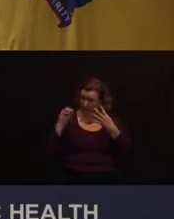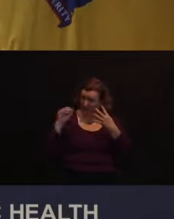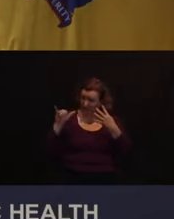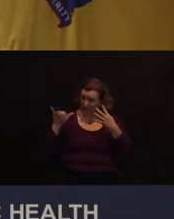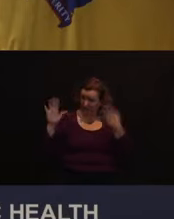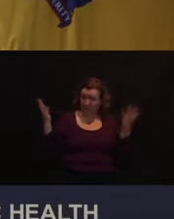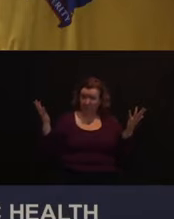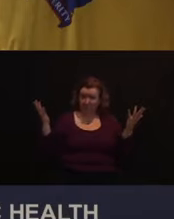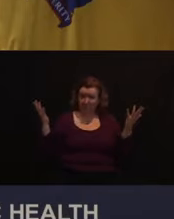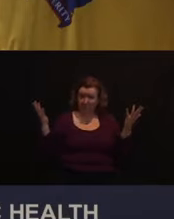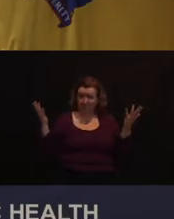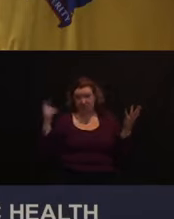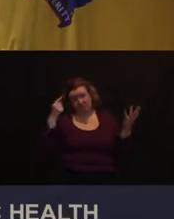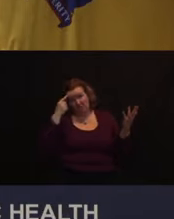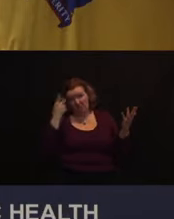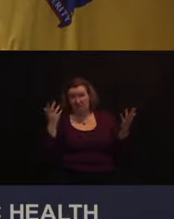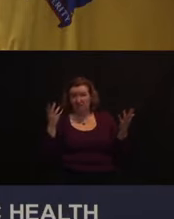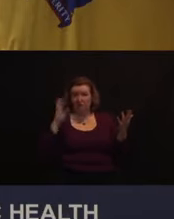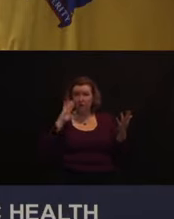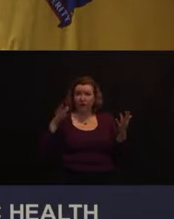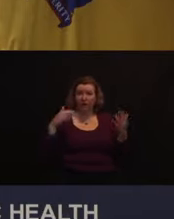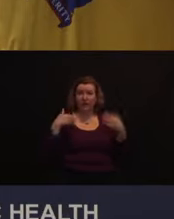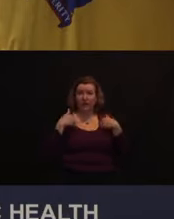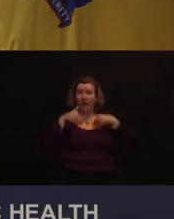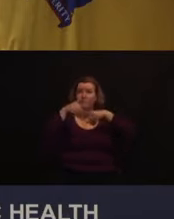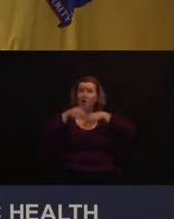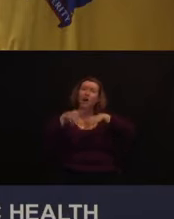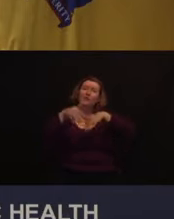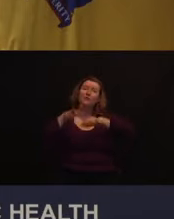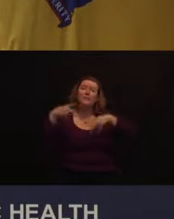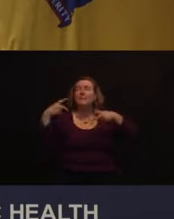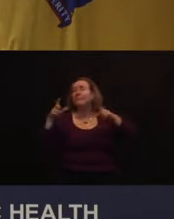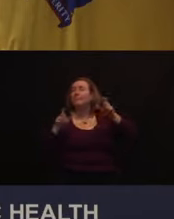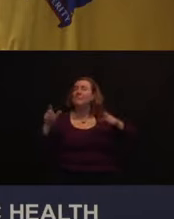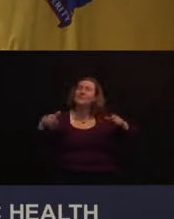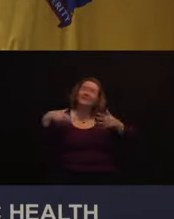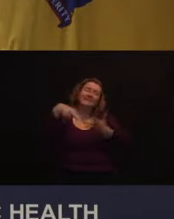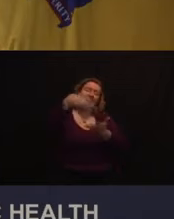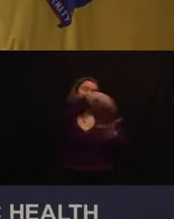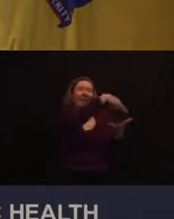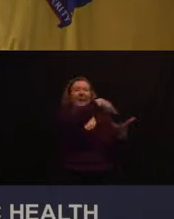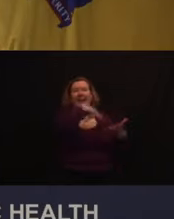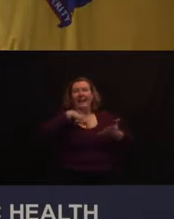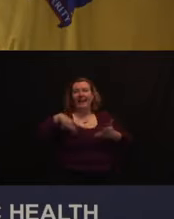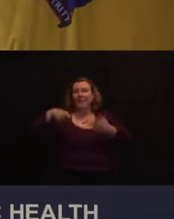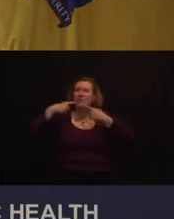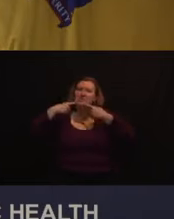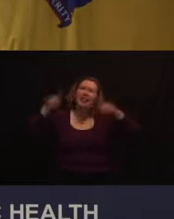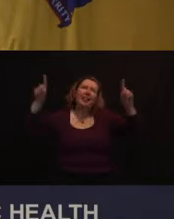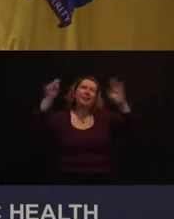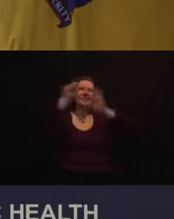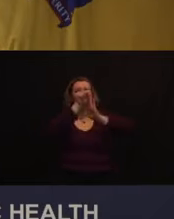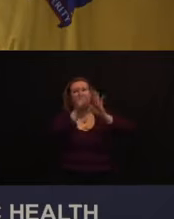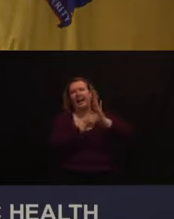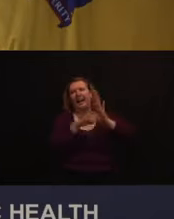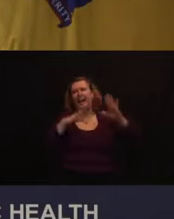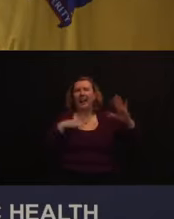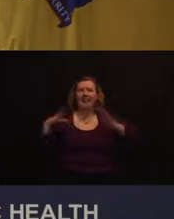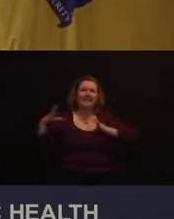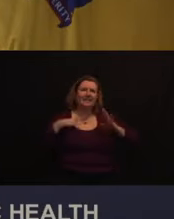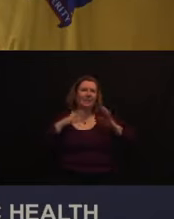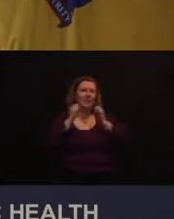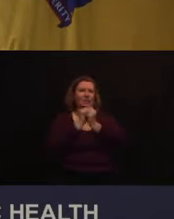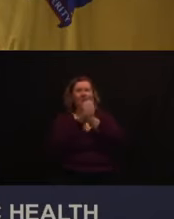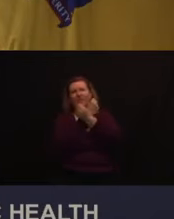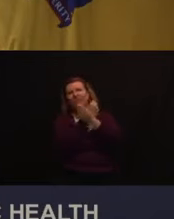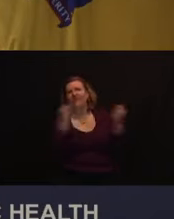Do you think that there'll be parades, dancing in the streets? Will you declare a state holiday with free beer for everybody